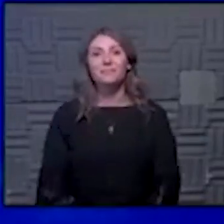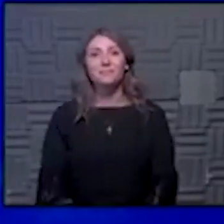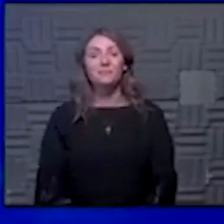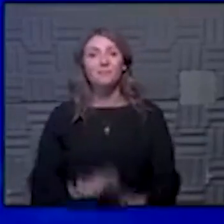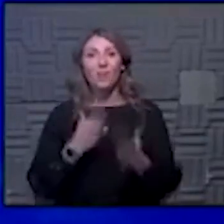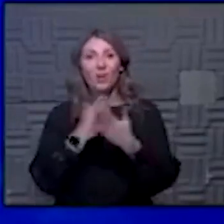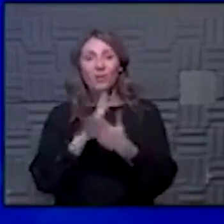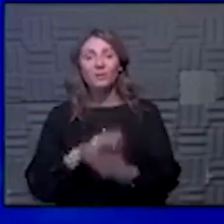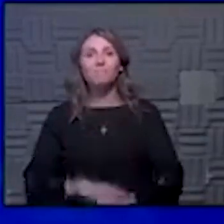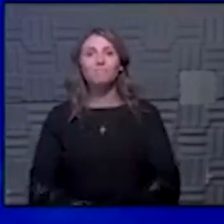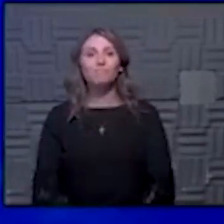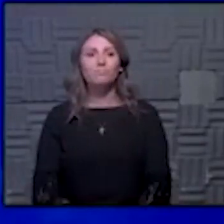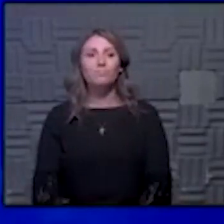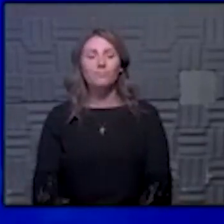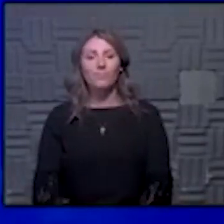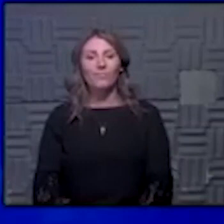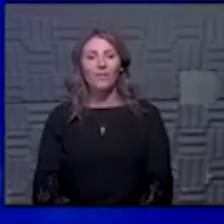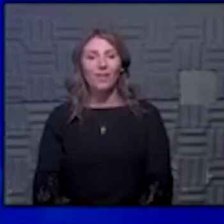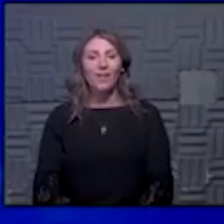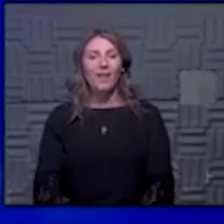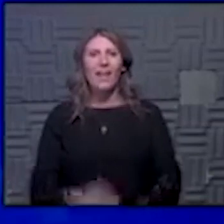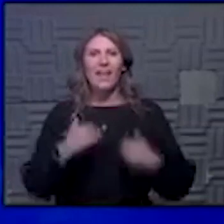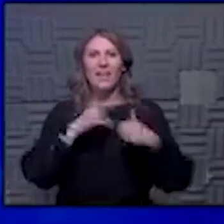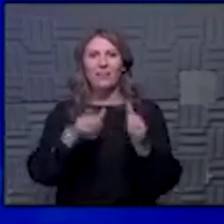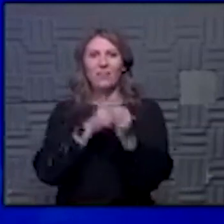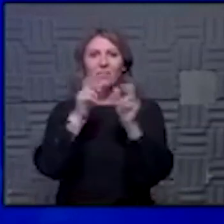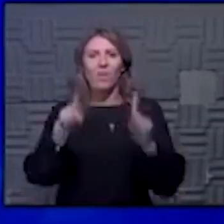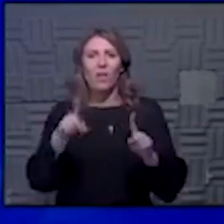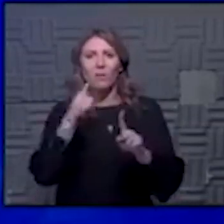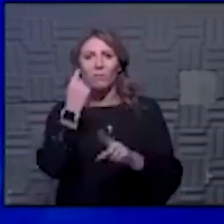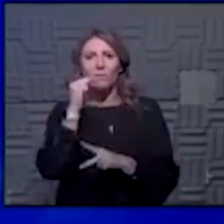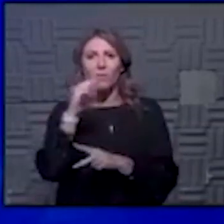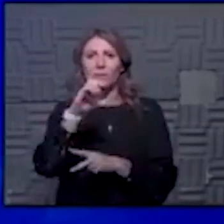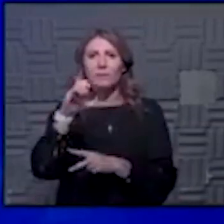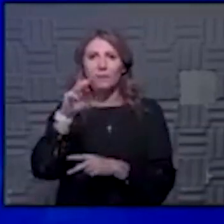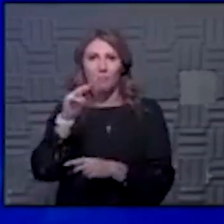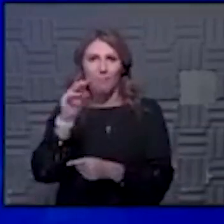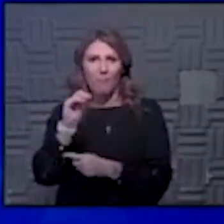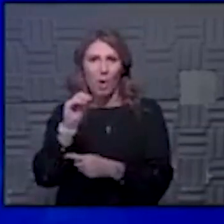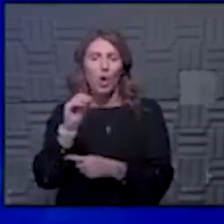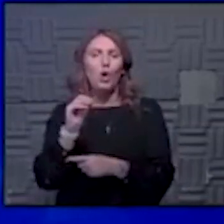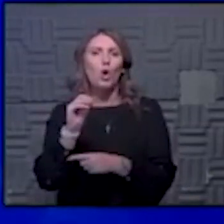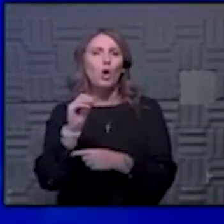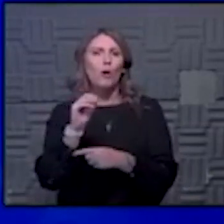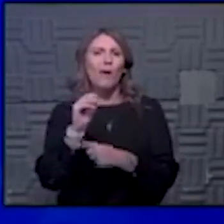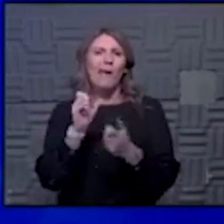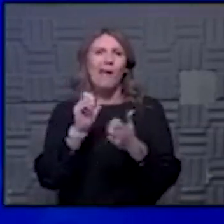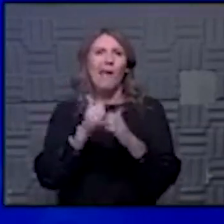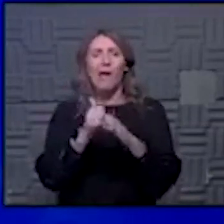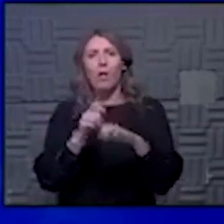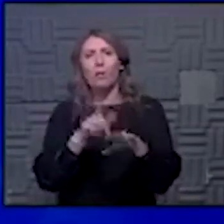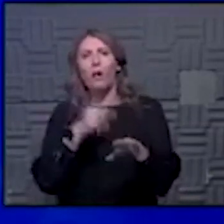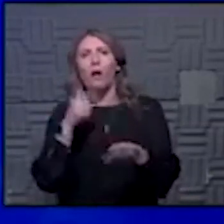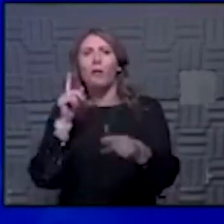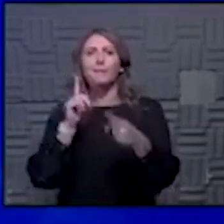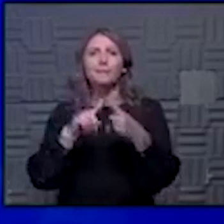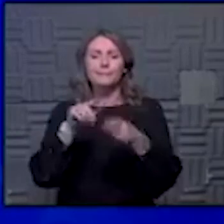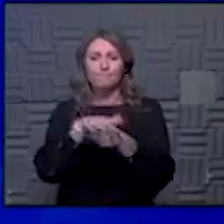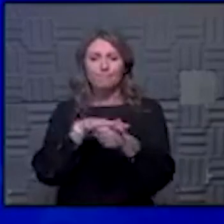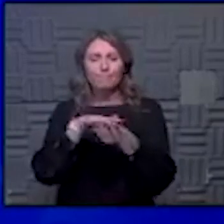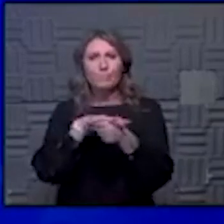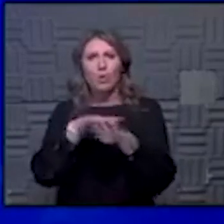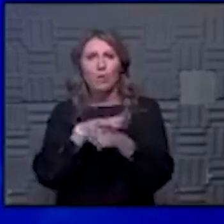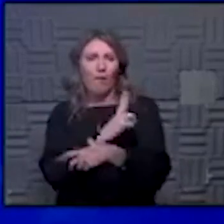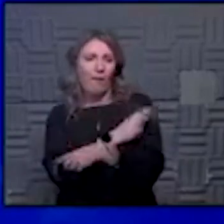right. I was just had this follow-up for the chief medical officers. How much longer until local hospitals reach their stress point